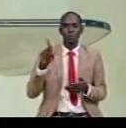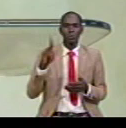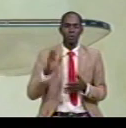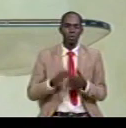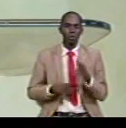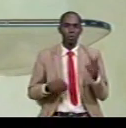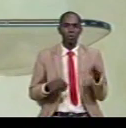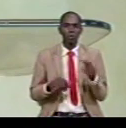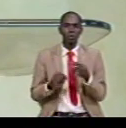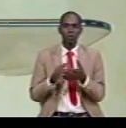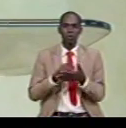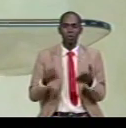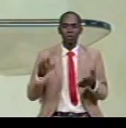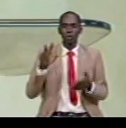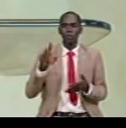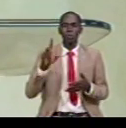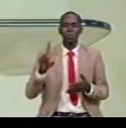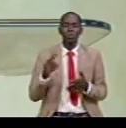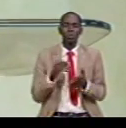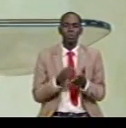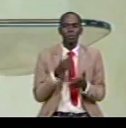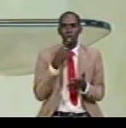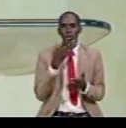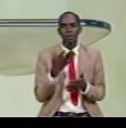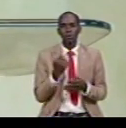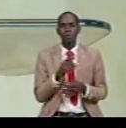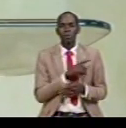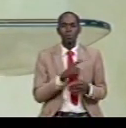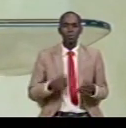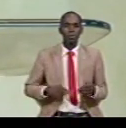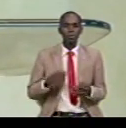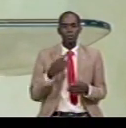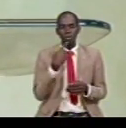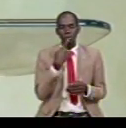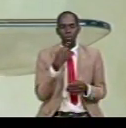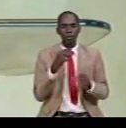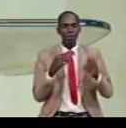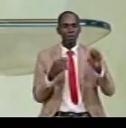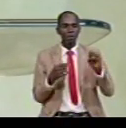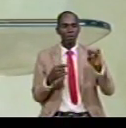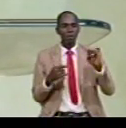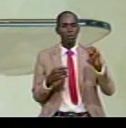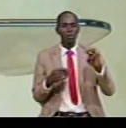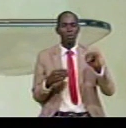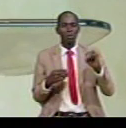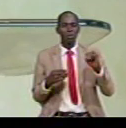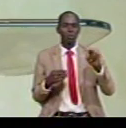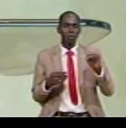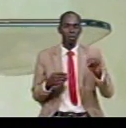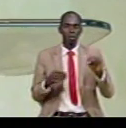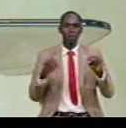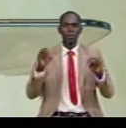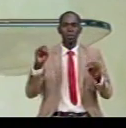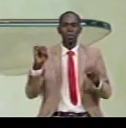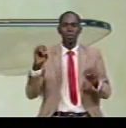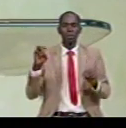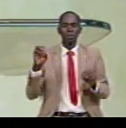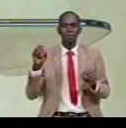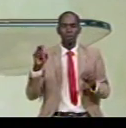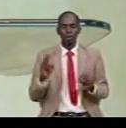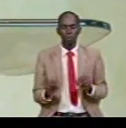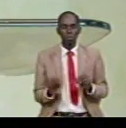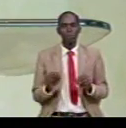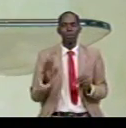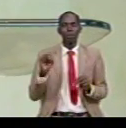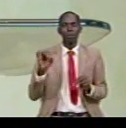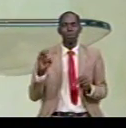22, verse 31. And the Lord said, Simon, Simon, behold, Satan had